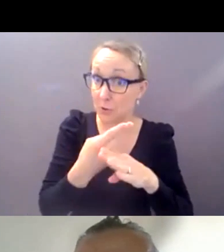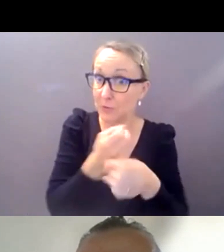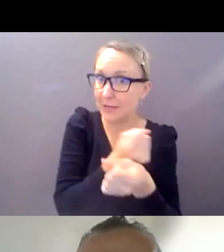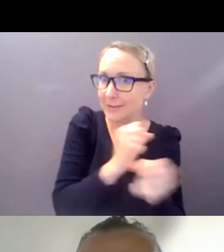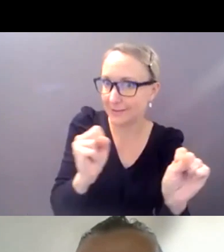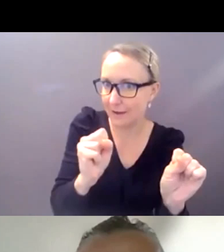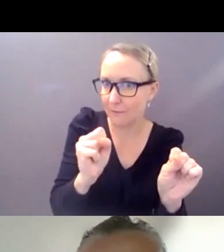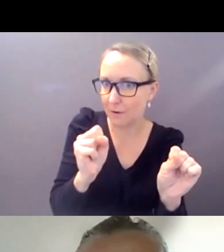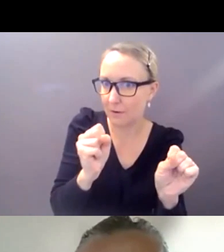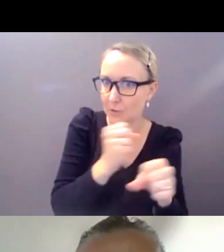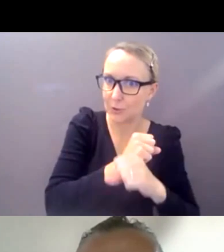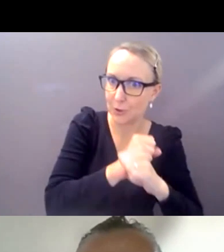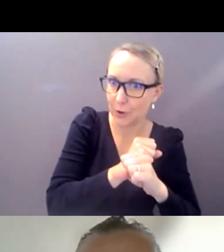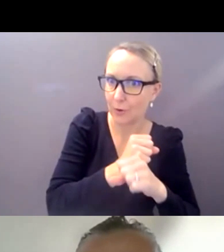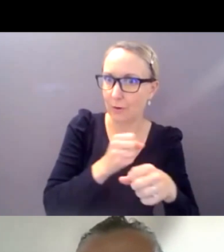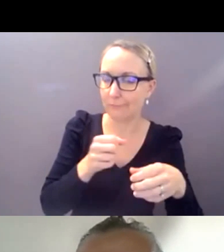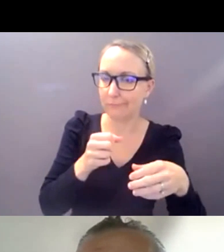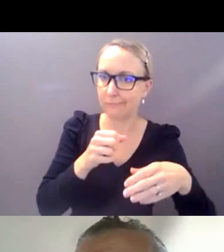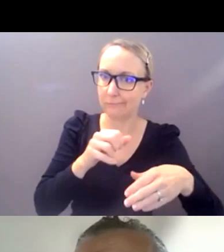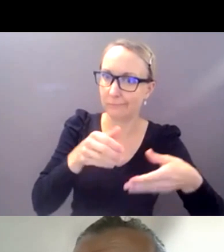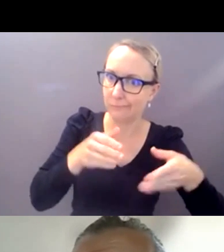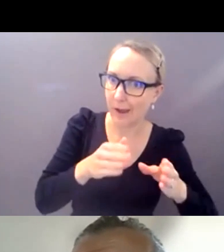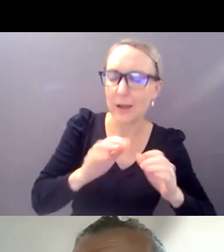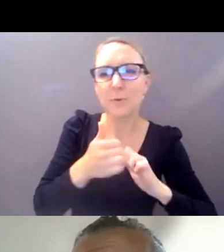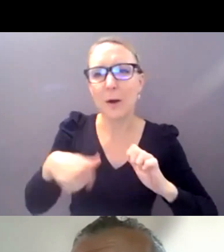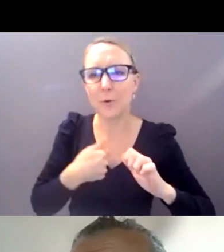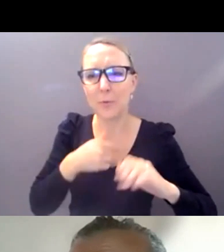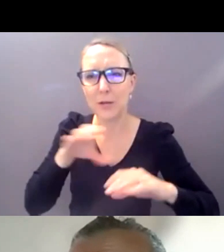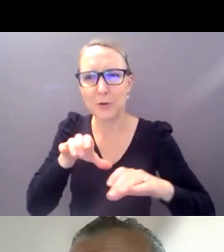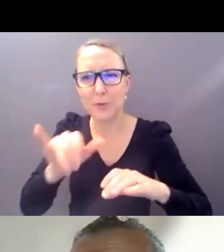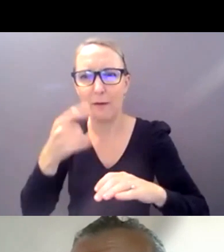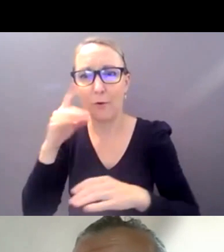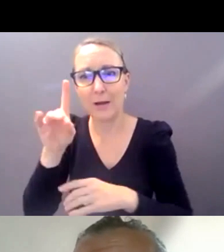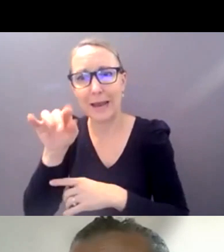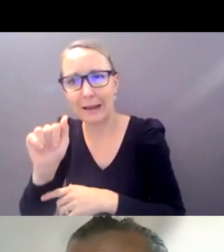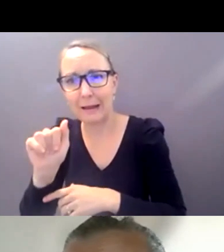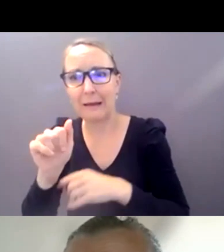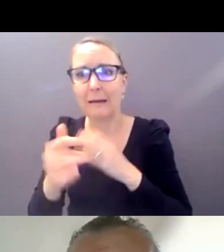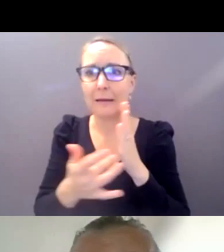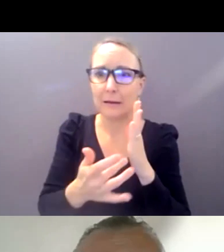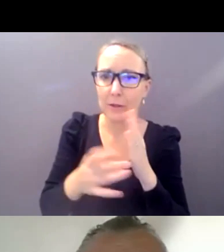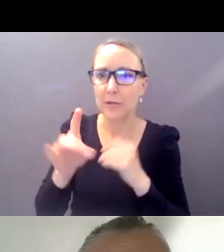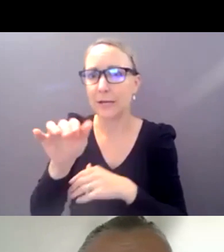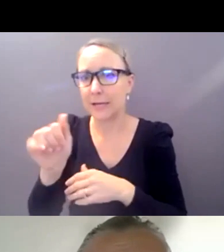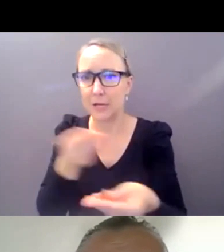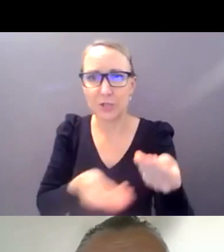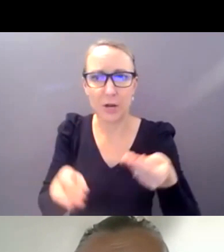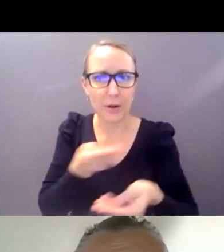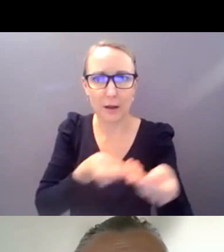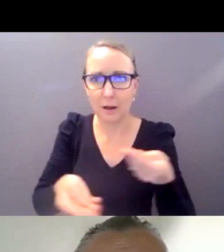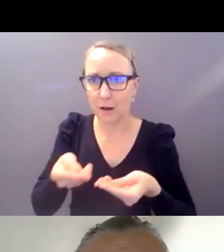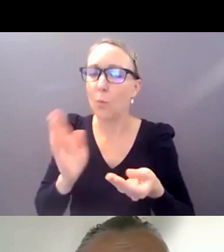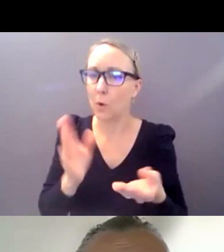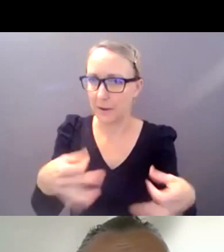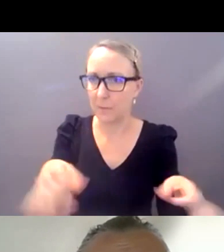how we go about establishing streamlined systems for data, technology, data sharing is going to be essential. Next